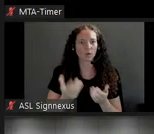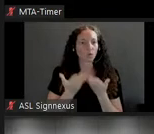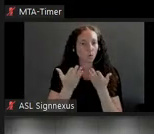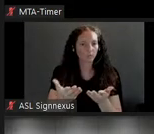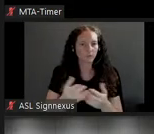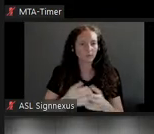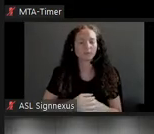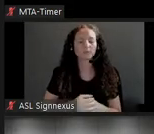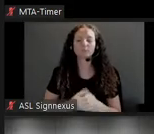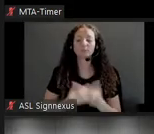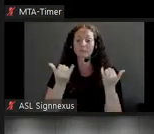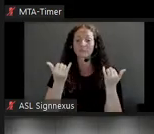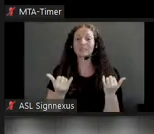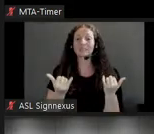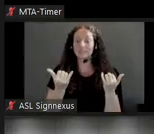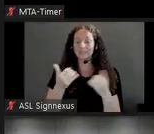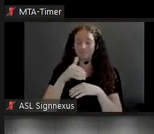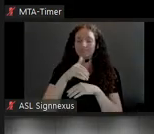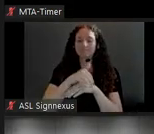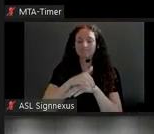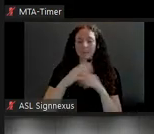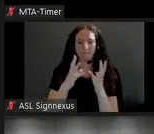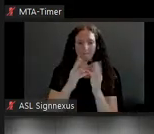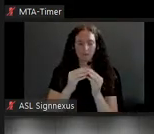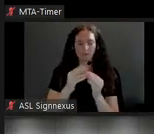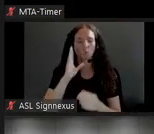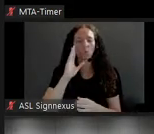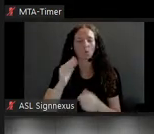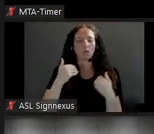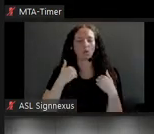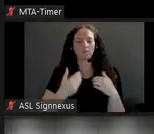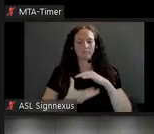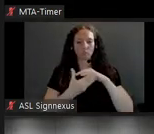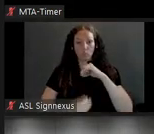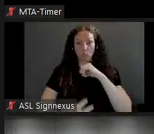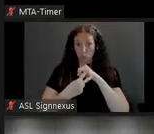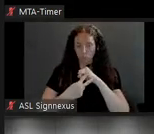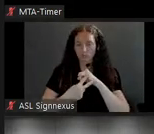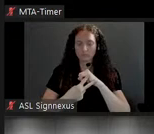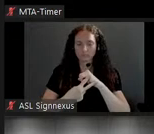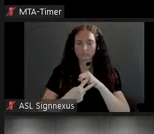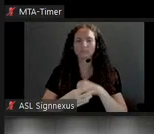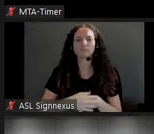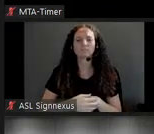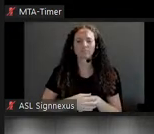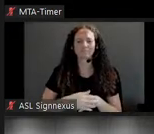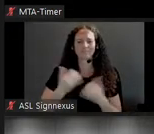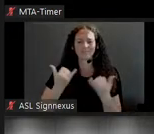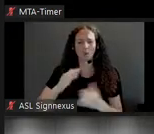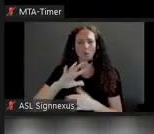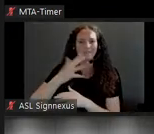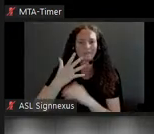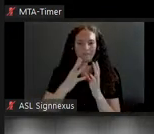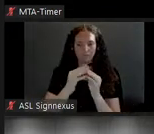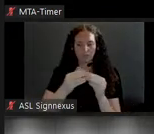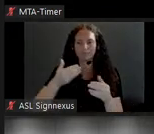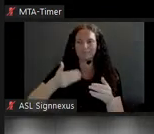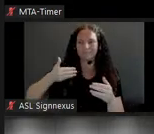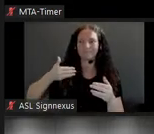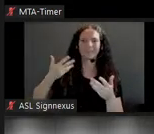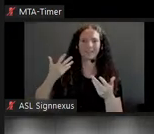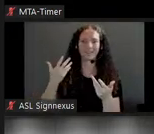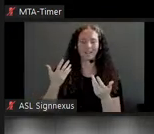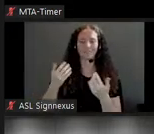our website. And as I said, this is our fifth public session. And prior to this session, we had three public information sessions where it